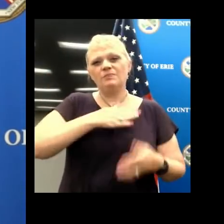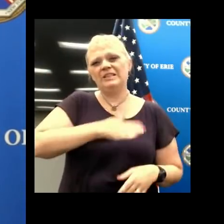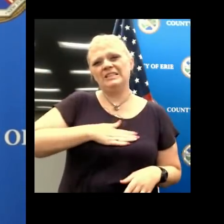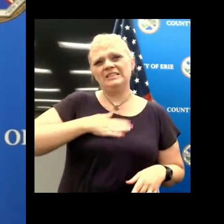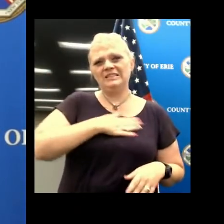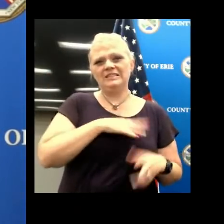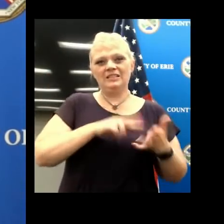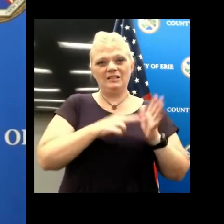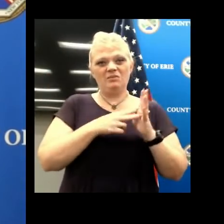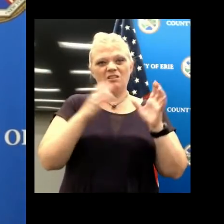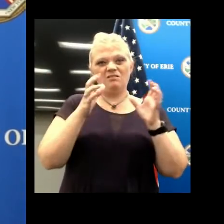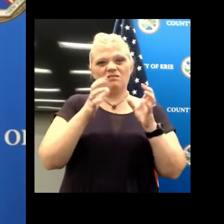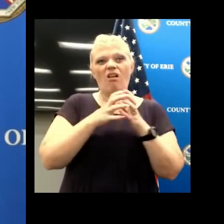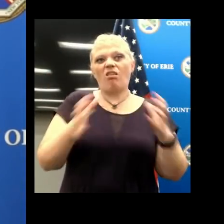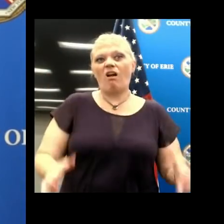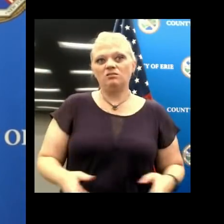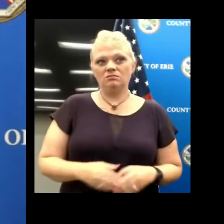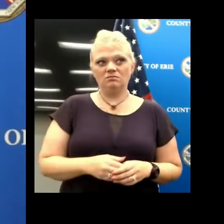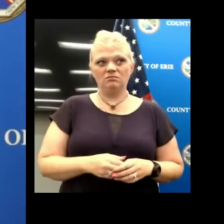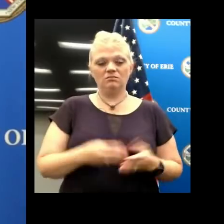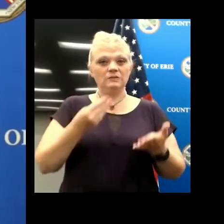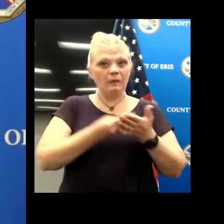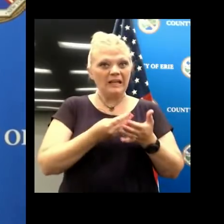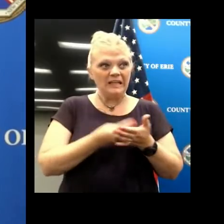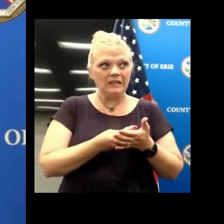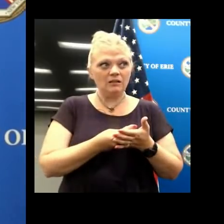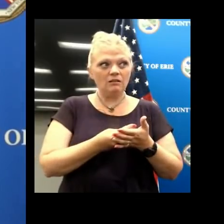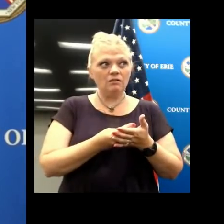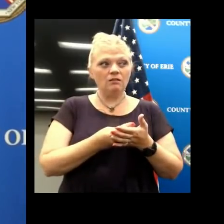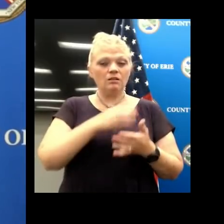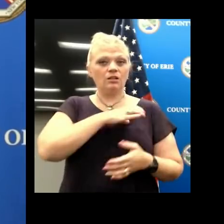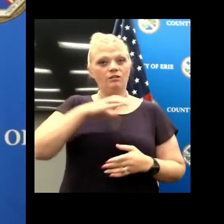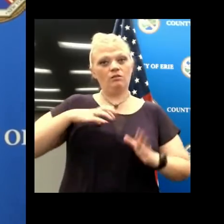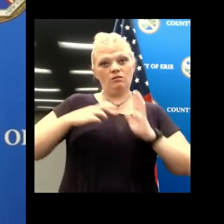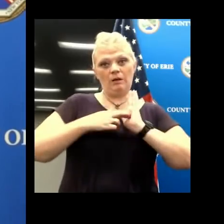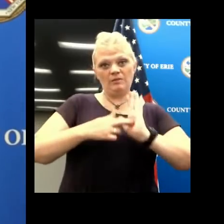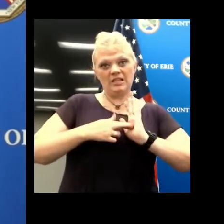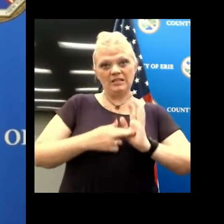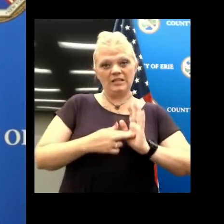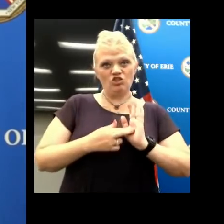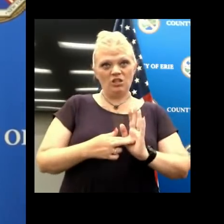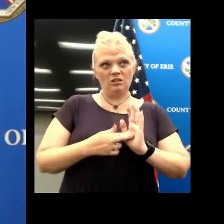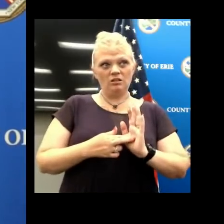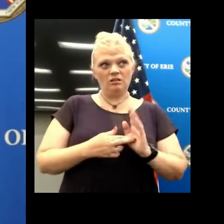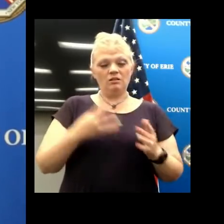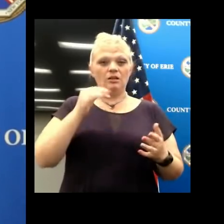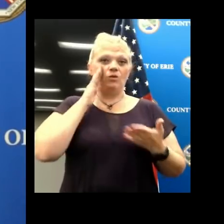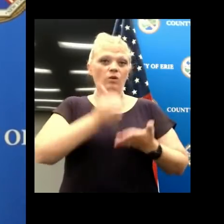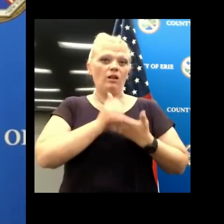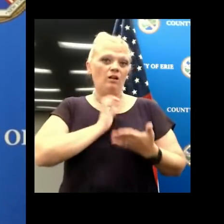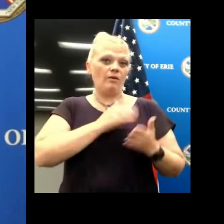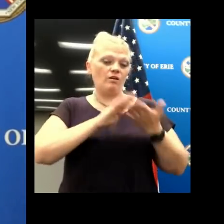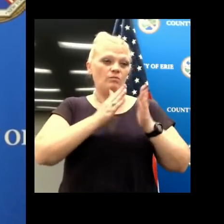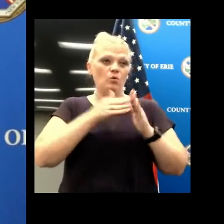It means a lot of money, congressional representation, and it will help our community in the long run.